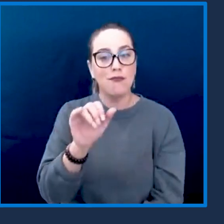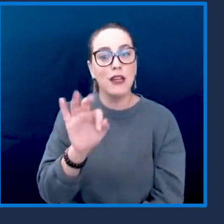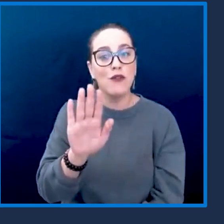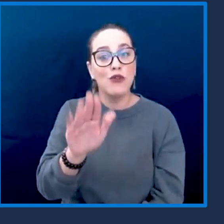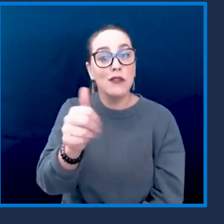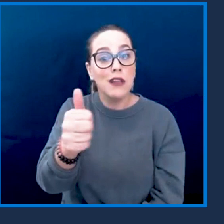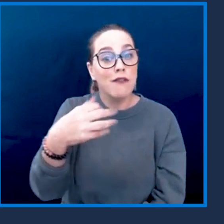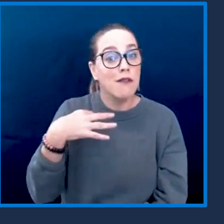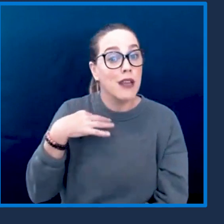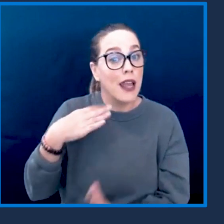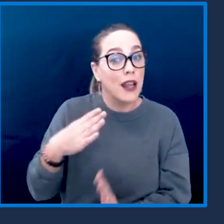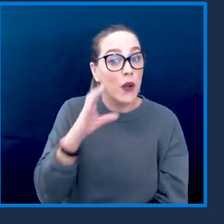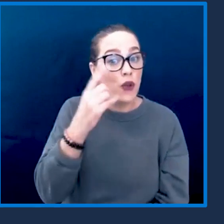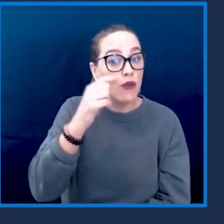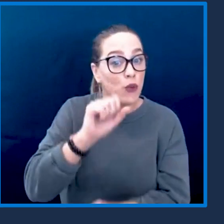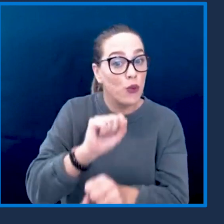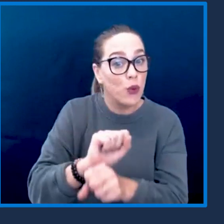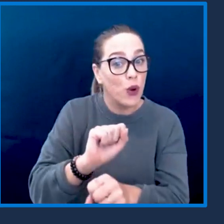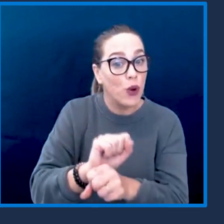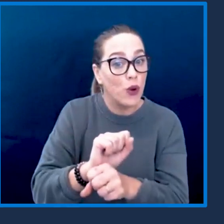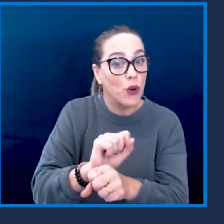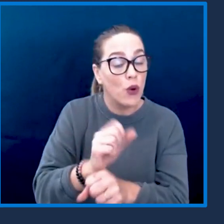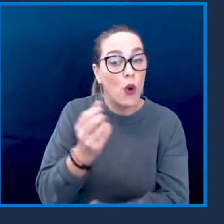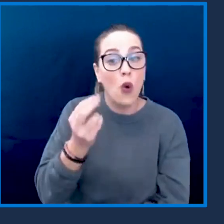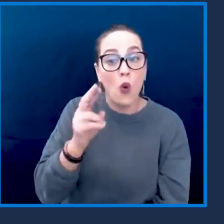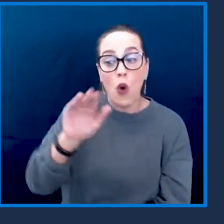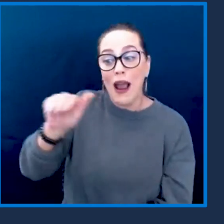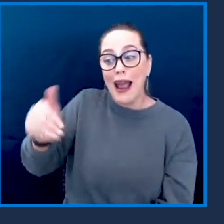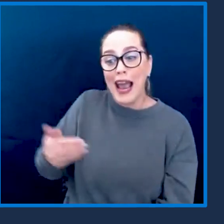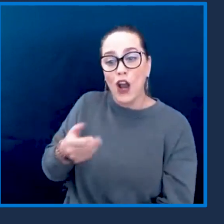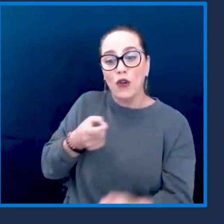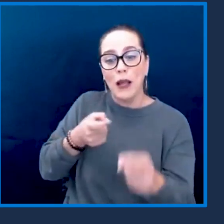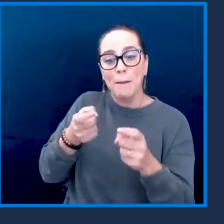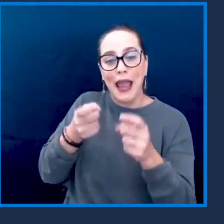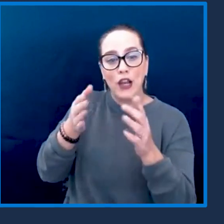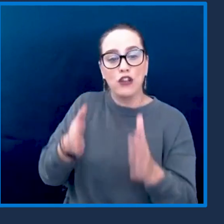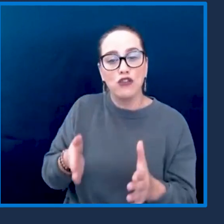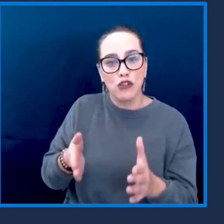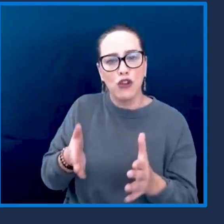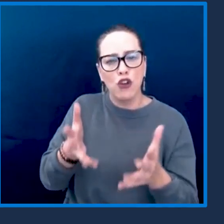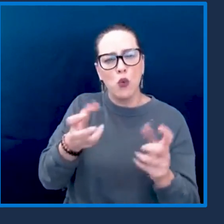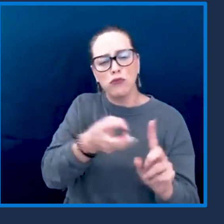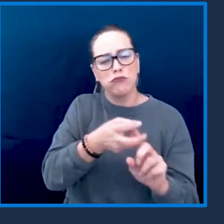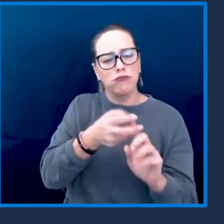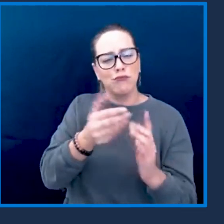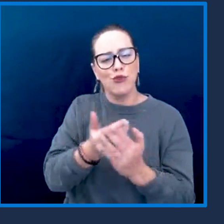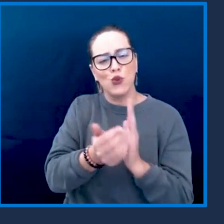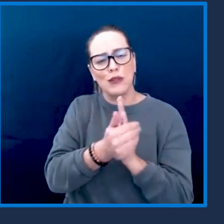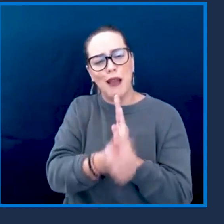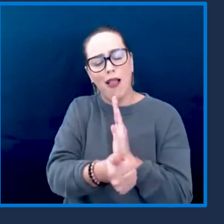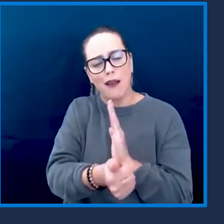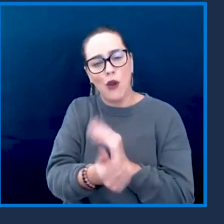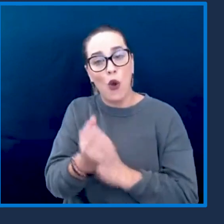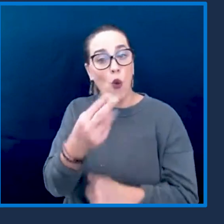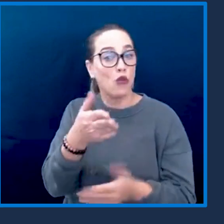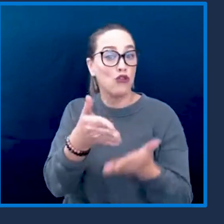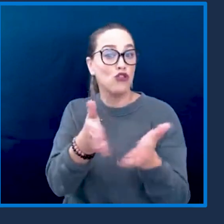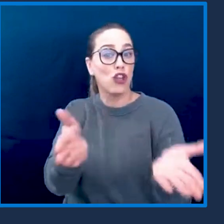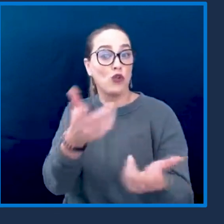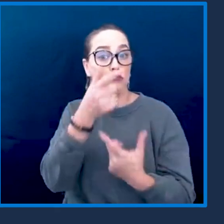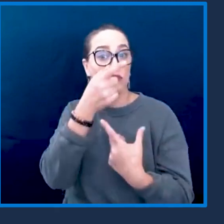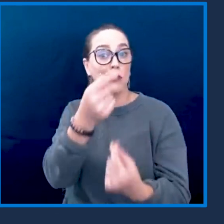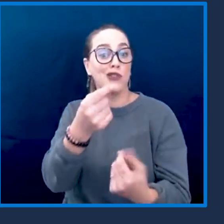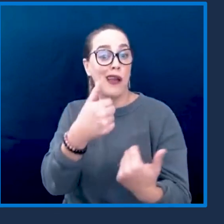if you're a candidate looking for a job, or if you're a hiring manager looking to bring in new talent, or if you just have a general interest in creating